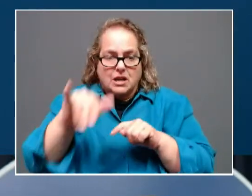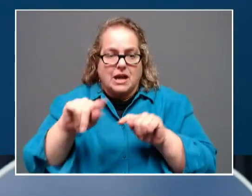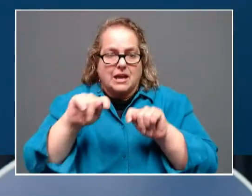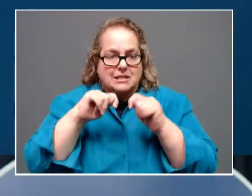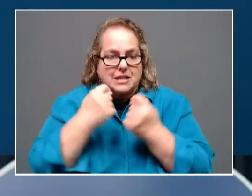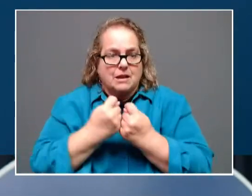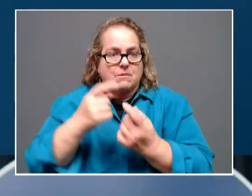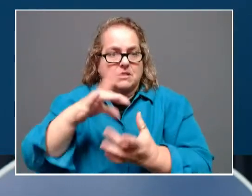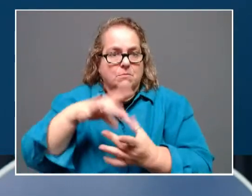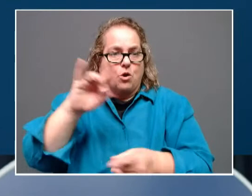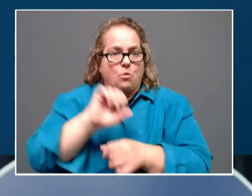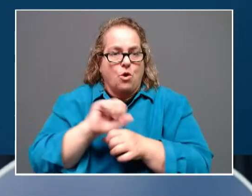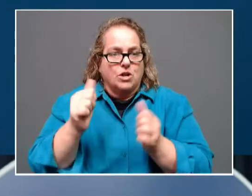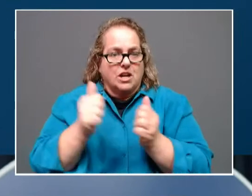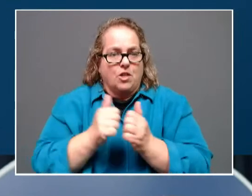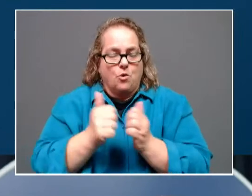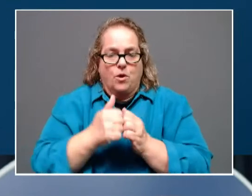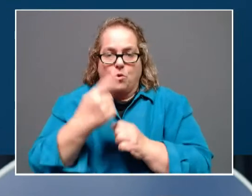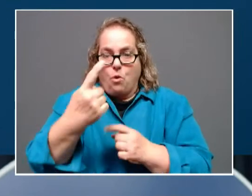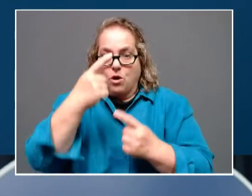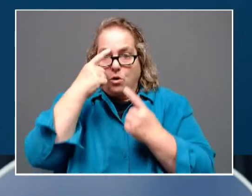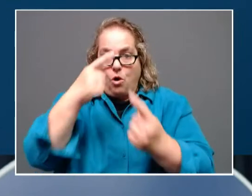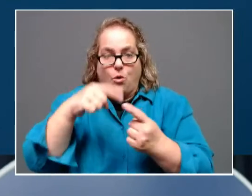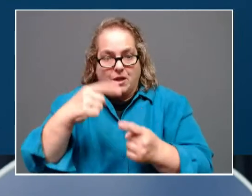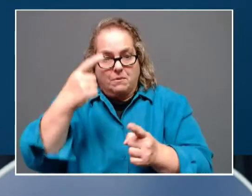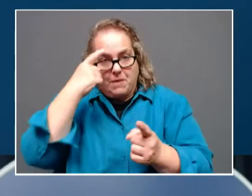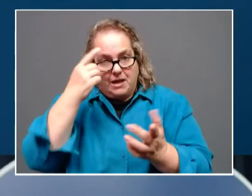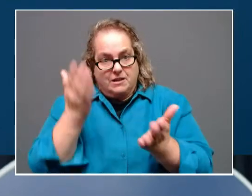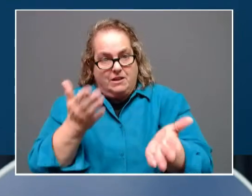one goal in mind, like they do every day,